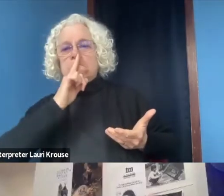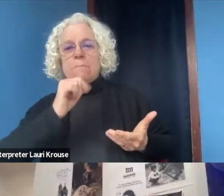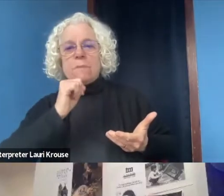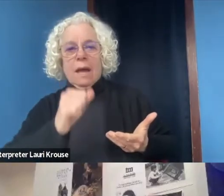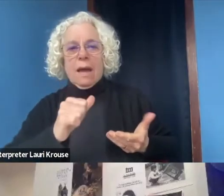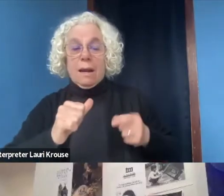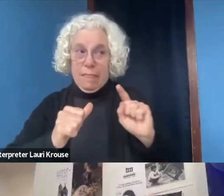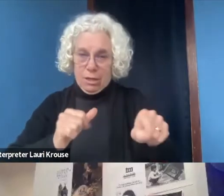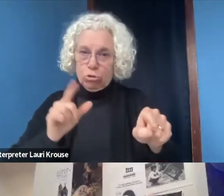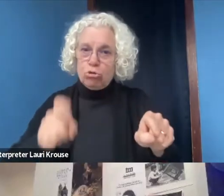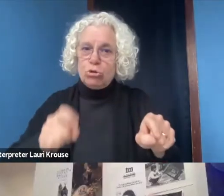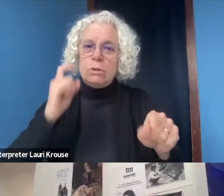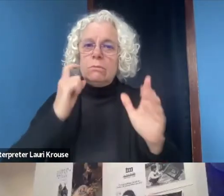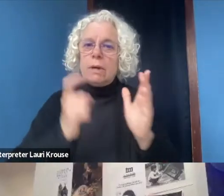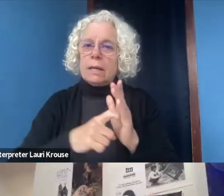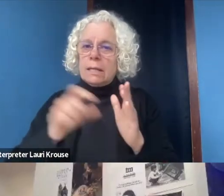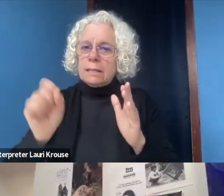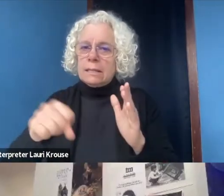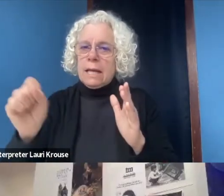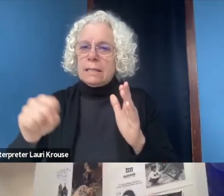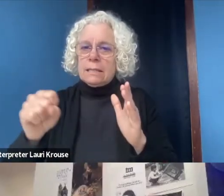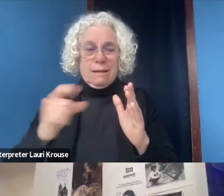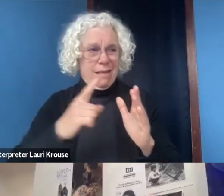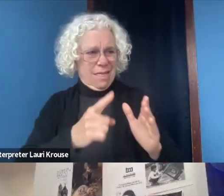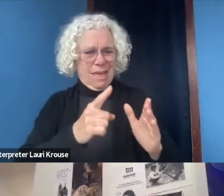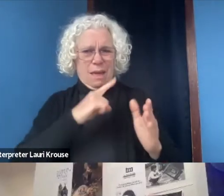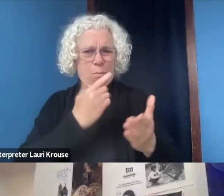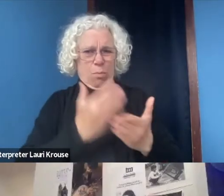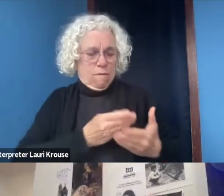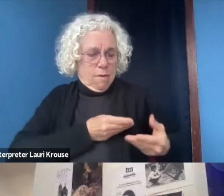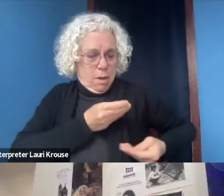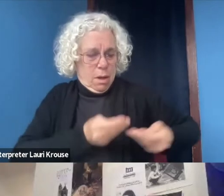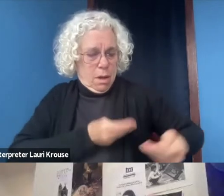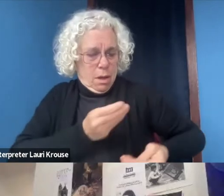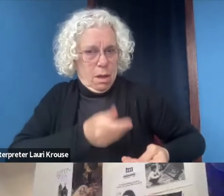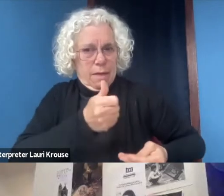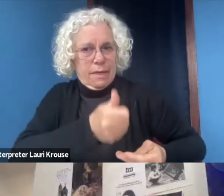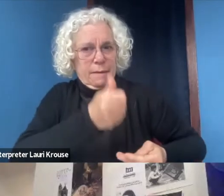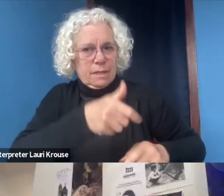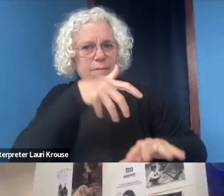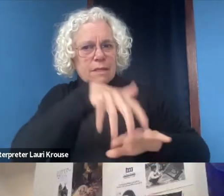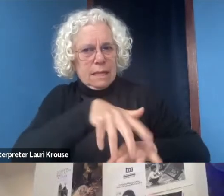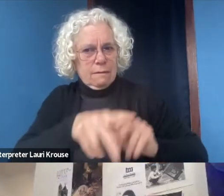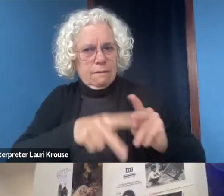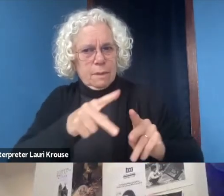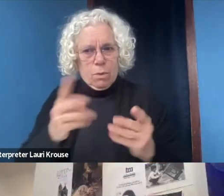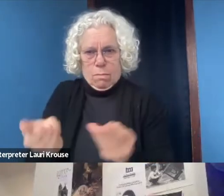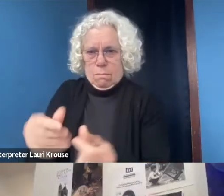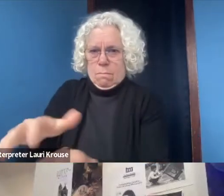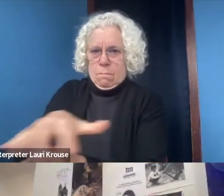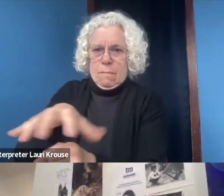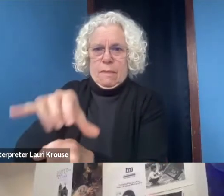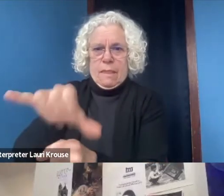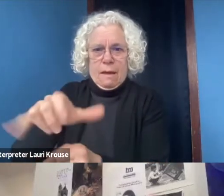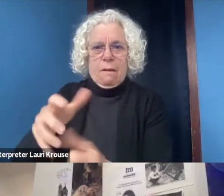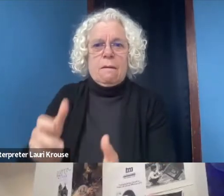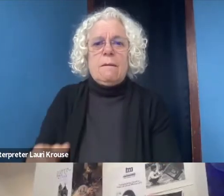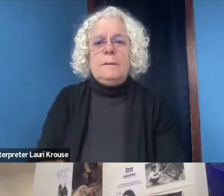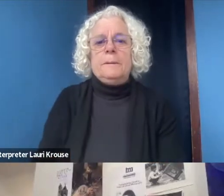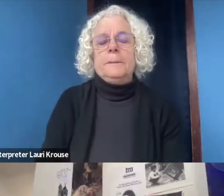they have the lineage to prove that they belong here and that this is their society.